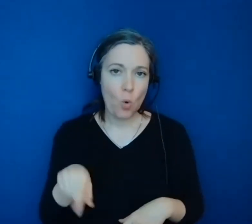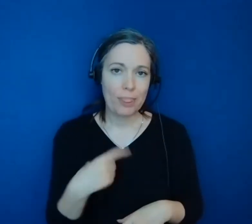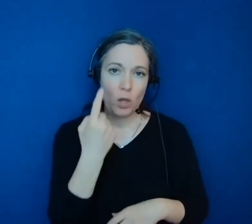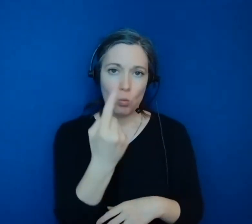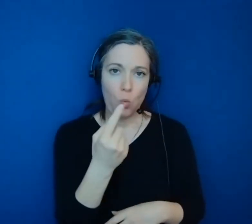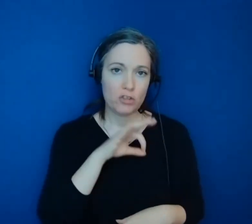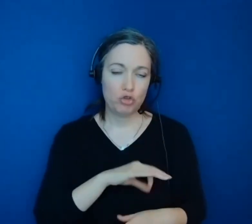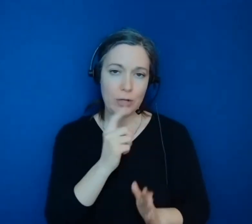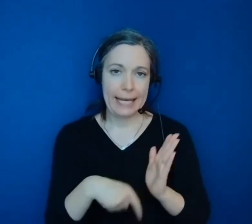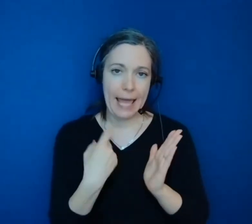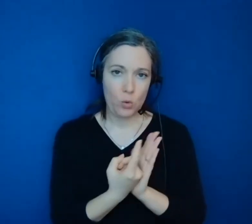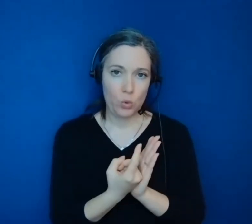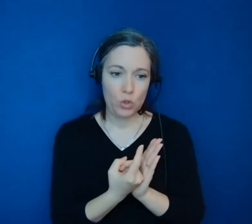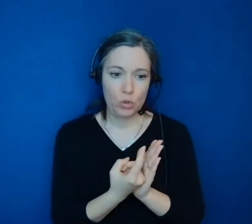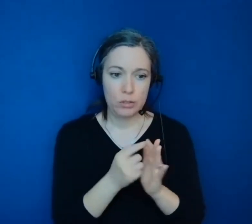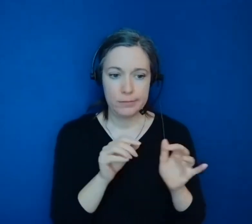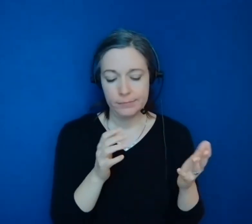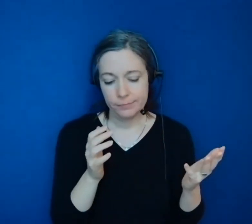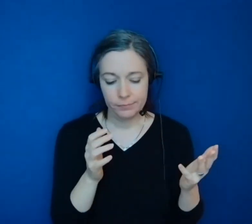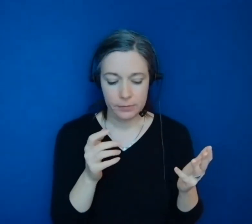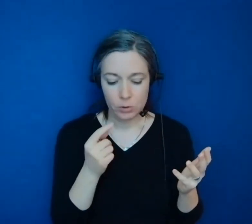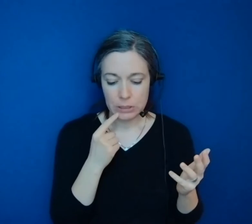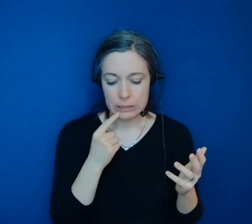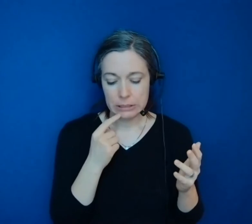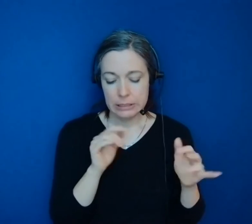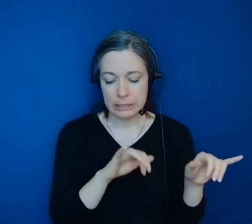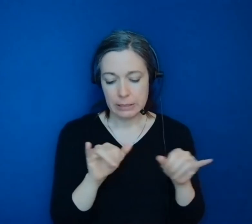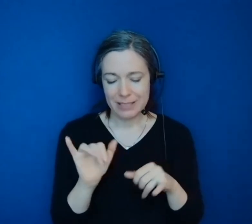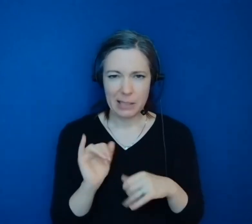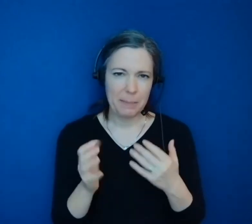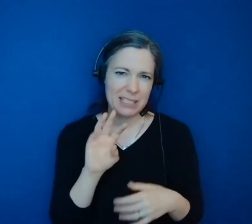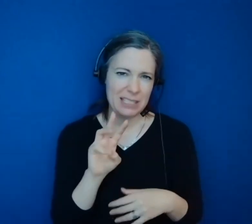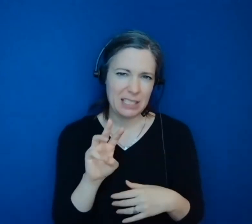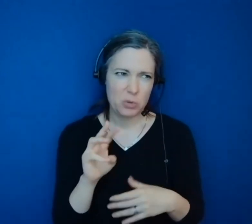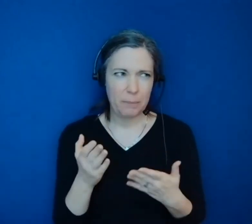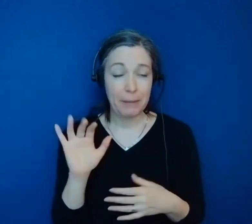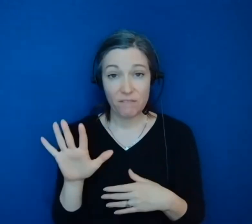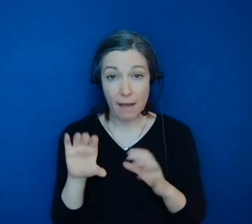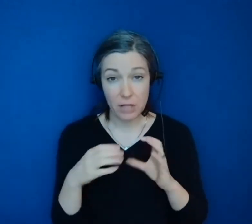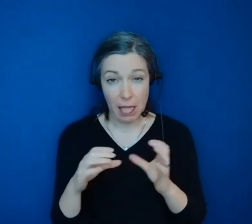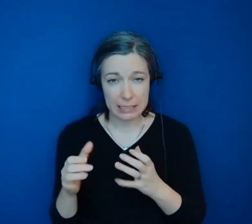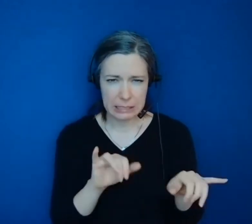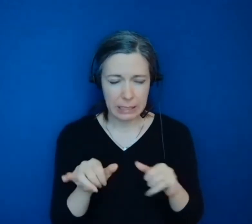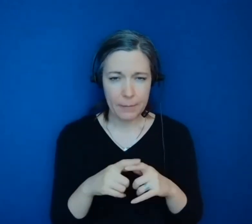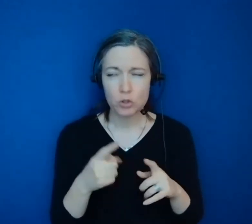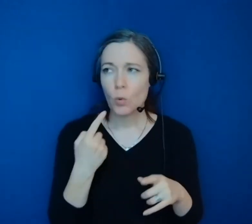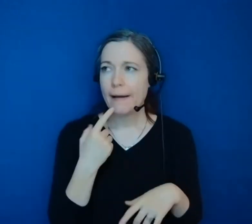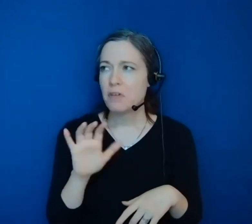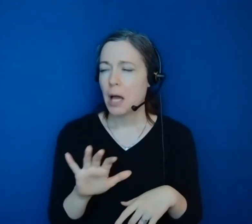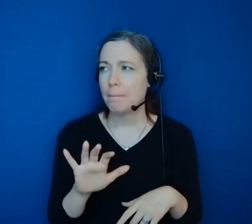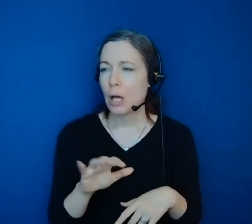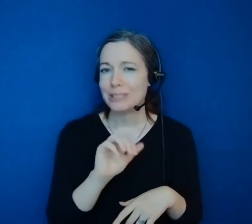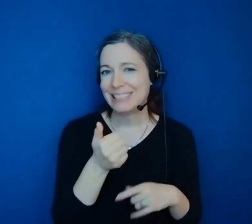comparable to like six or probably five classes, and I have like between 10 and 12 hours of